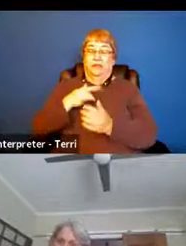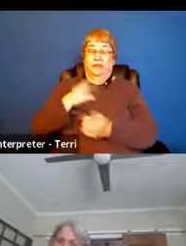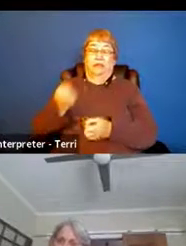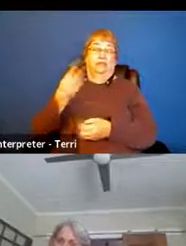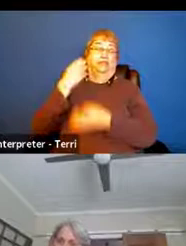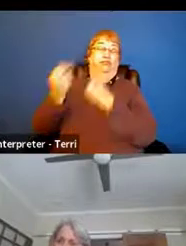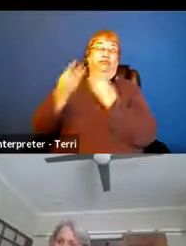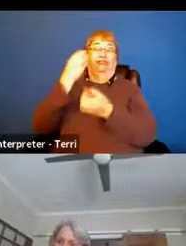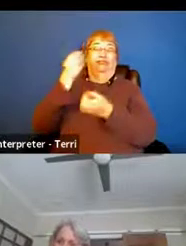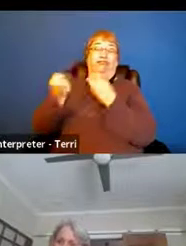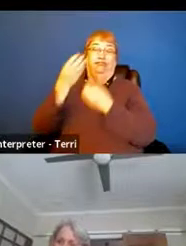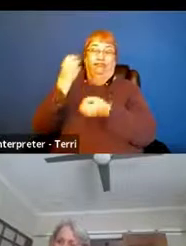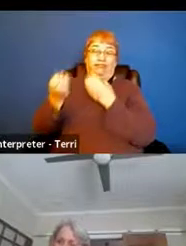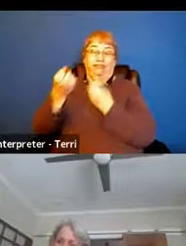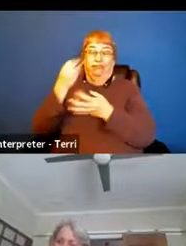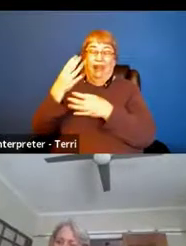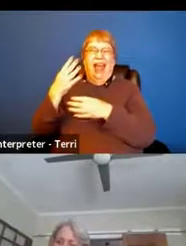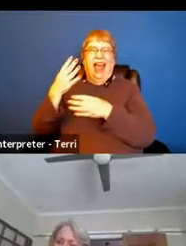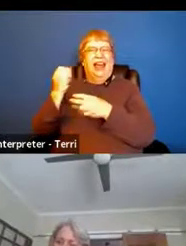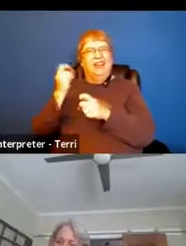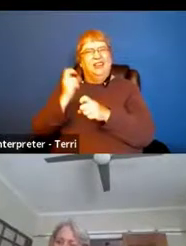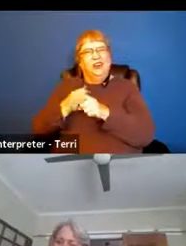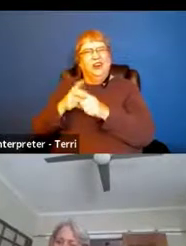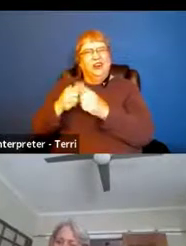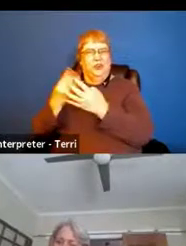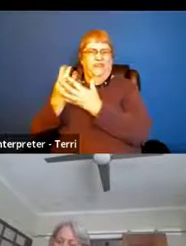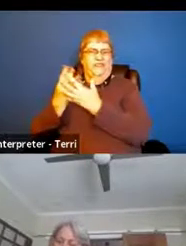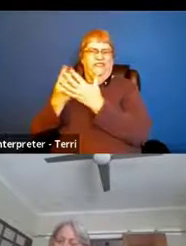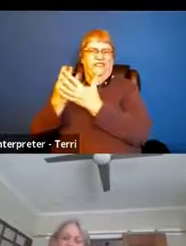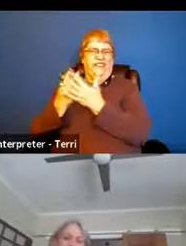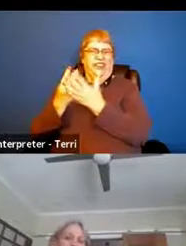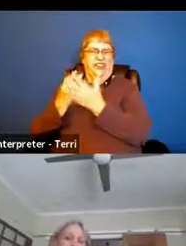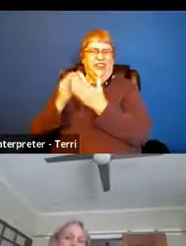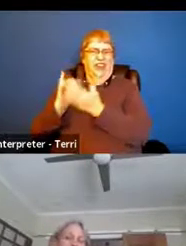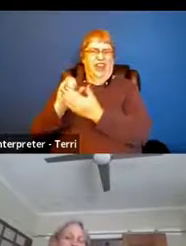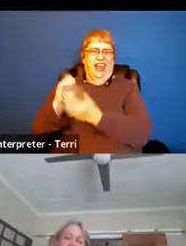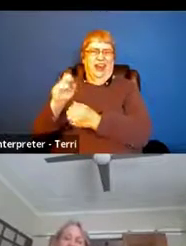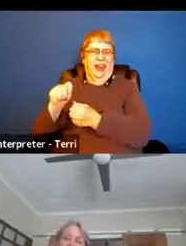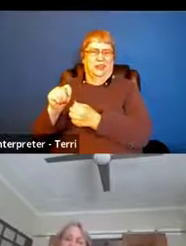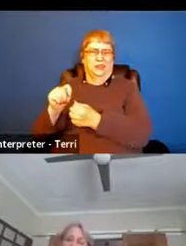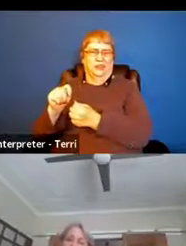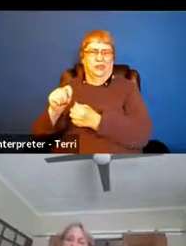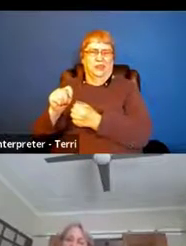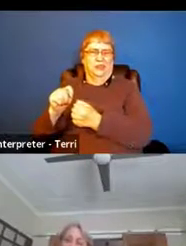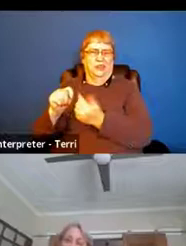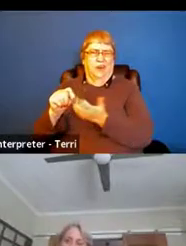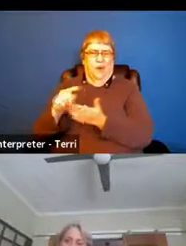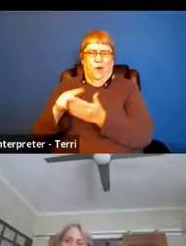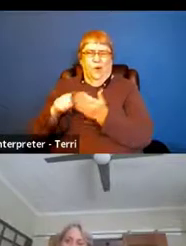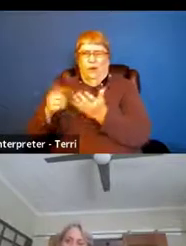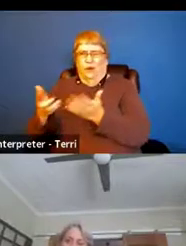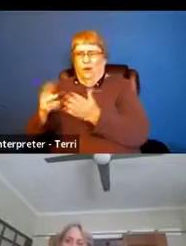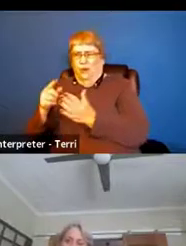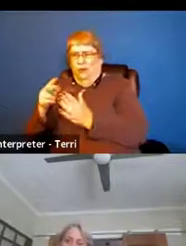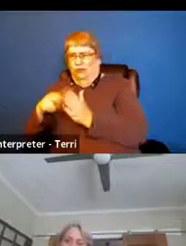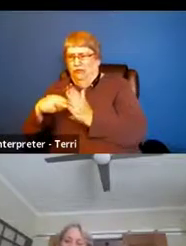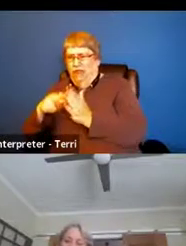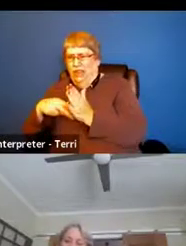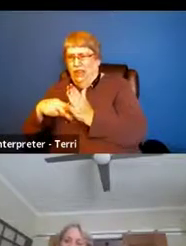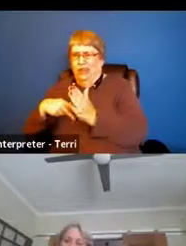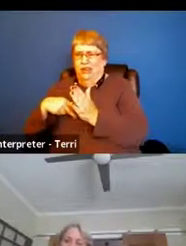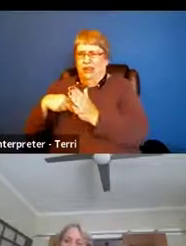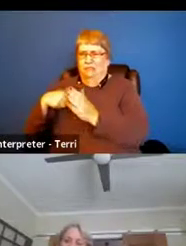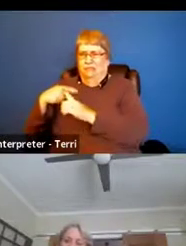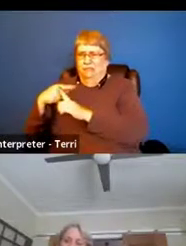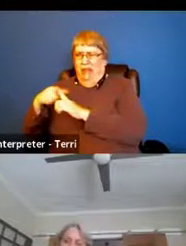lot. And it's hard to kind of filter on a social media news feed, you know, what you might want to read and that's positive, connecting with people, and what might